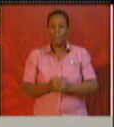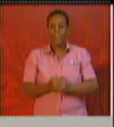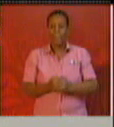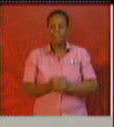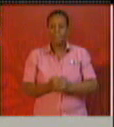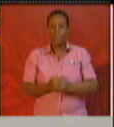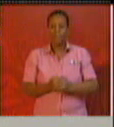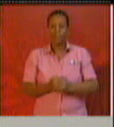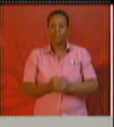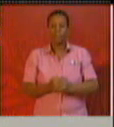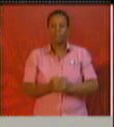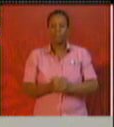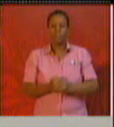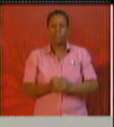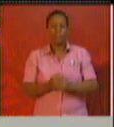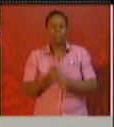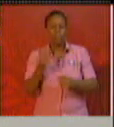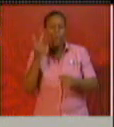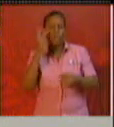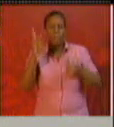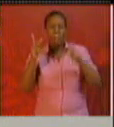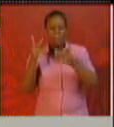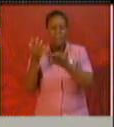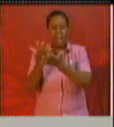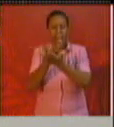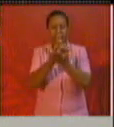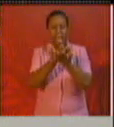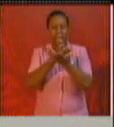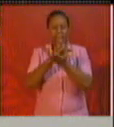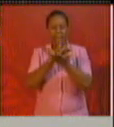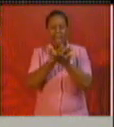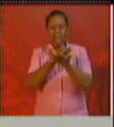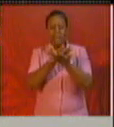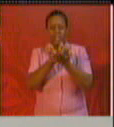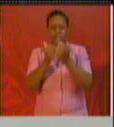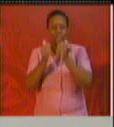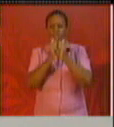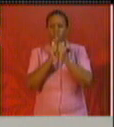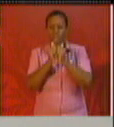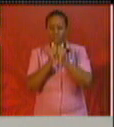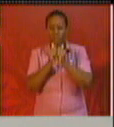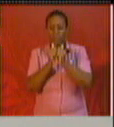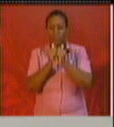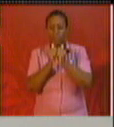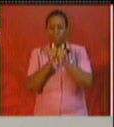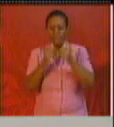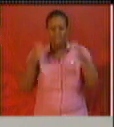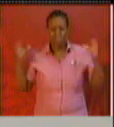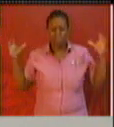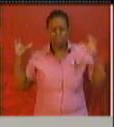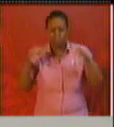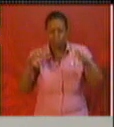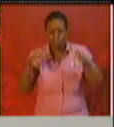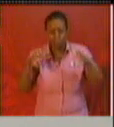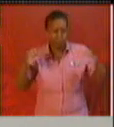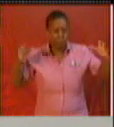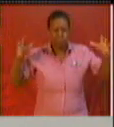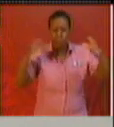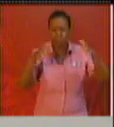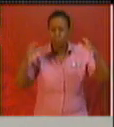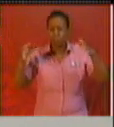the gathering that would have taken place over the past few days with respect to all of the demonstrations of